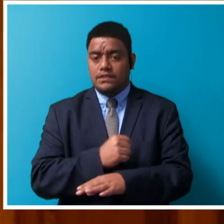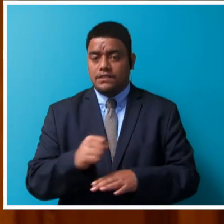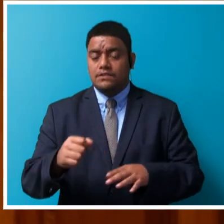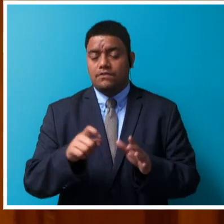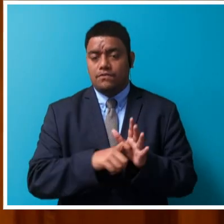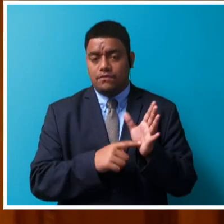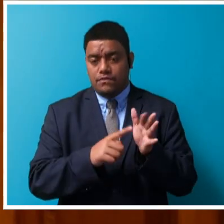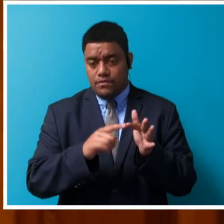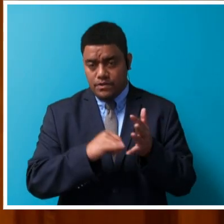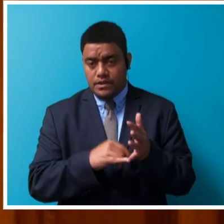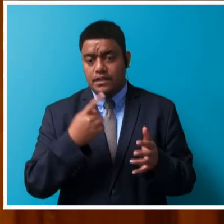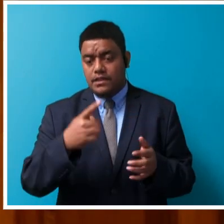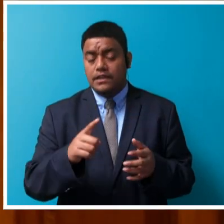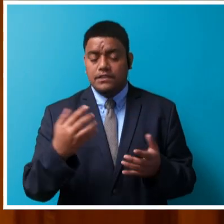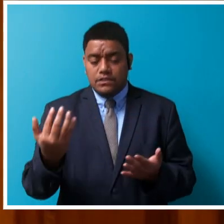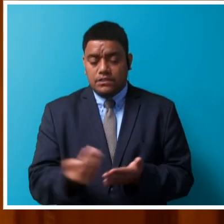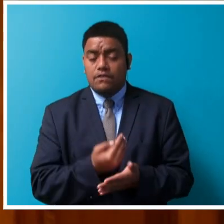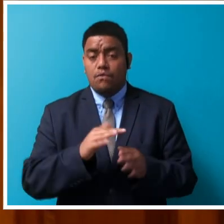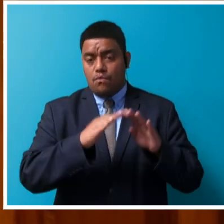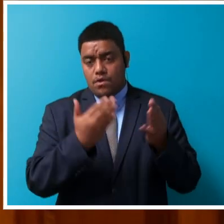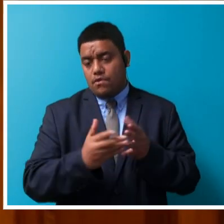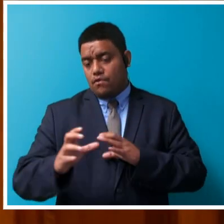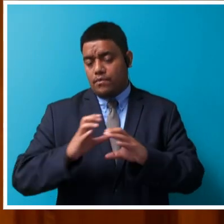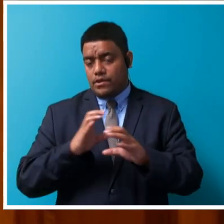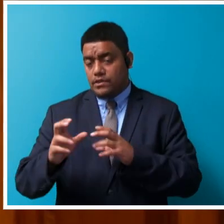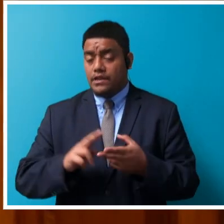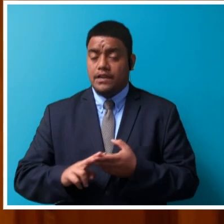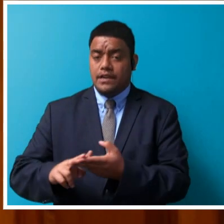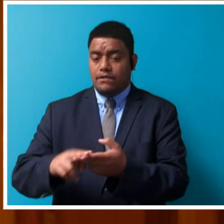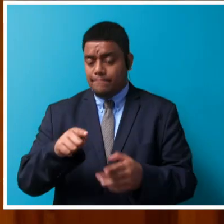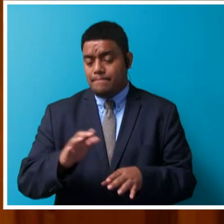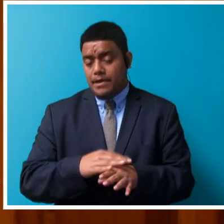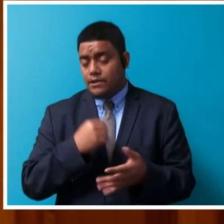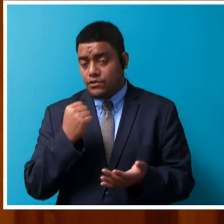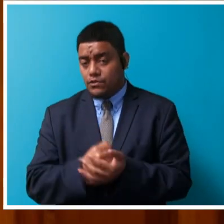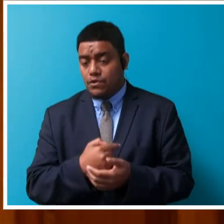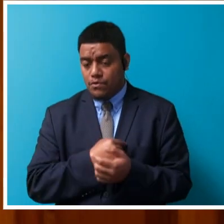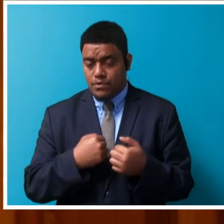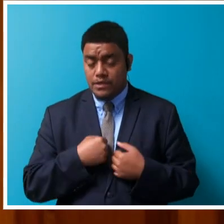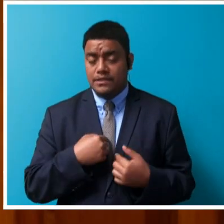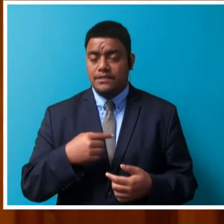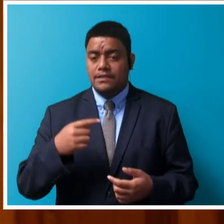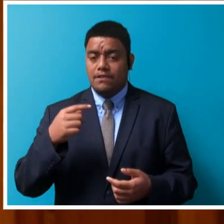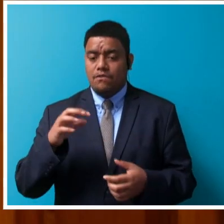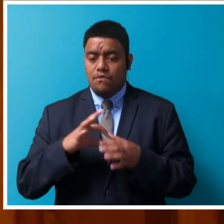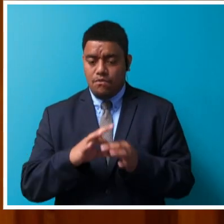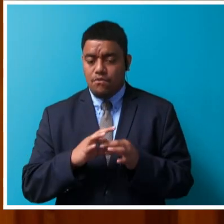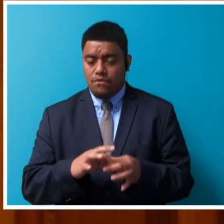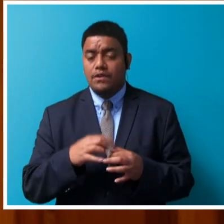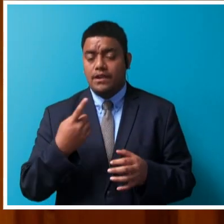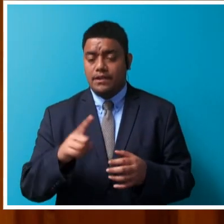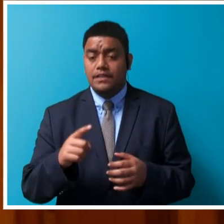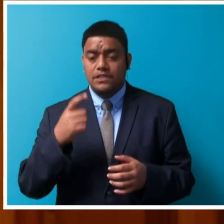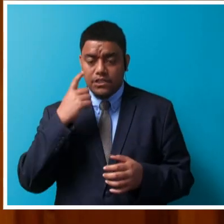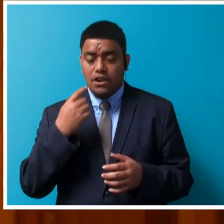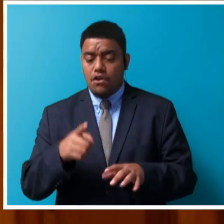diplomatic residences, and to securing global communications networks. And this ensures we preserve state-owned assets and prevent